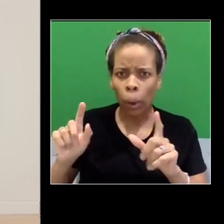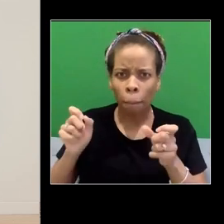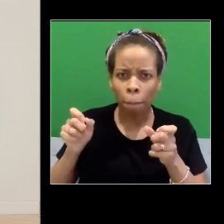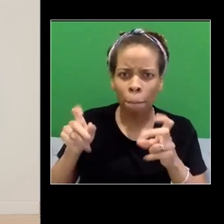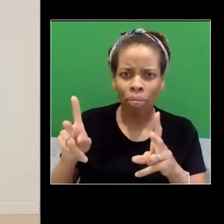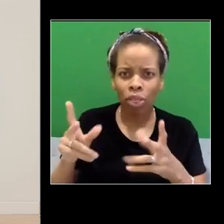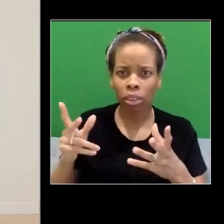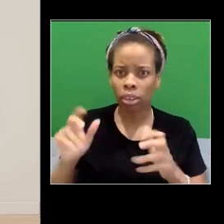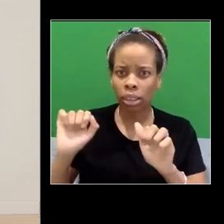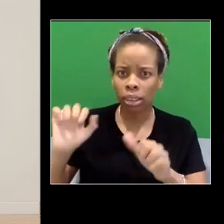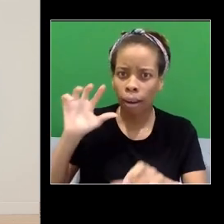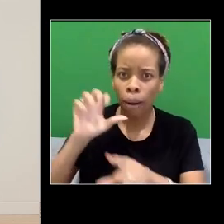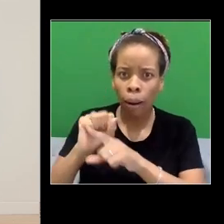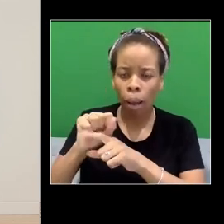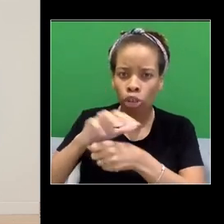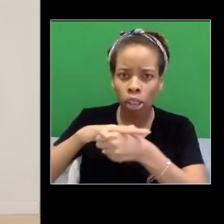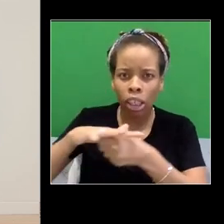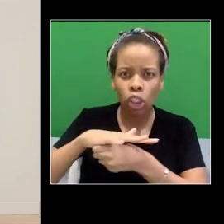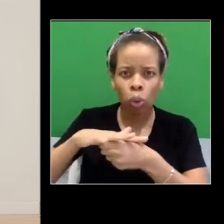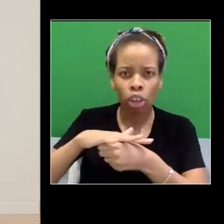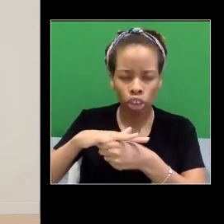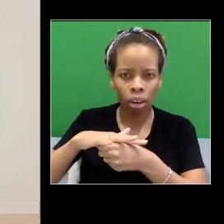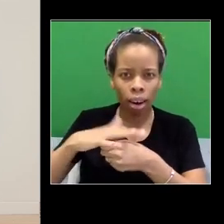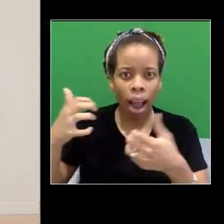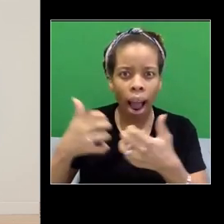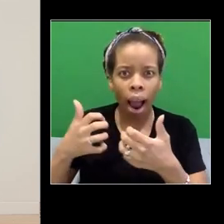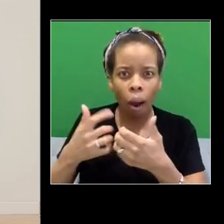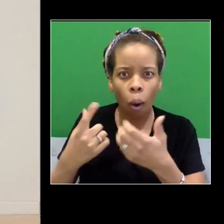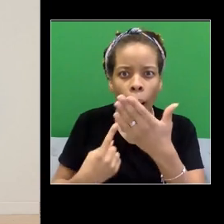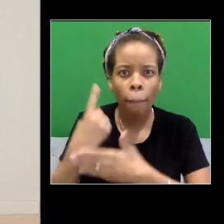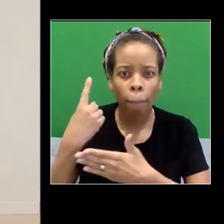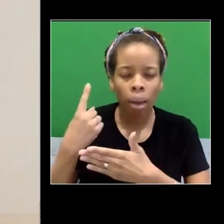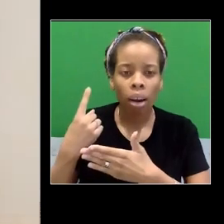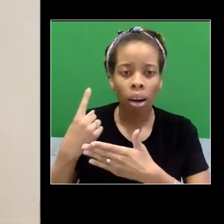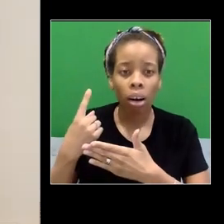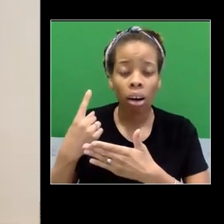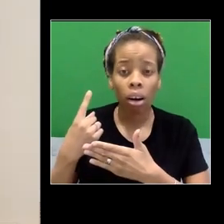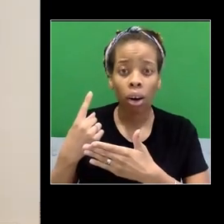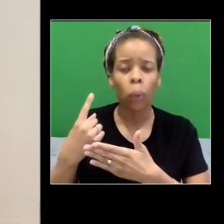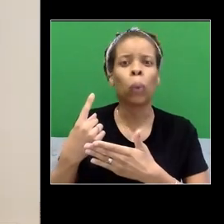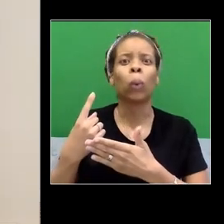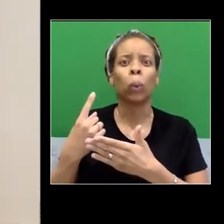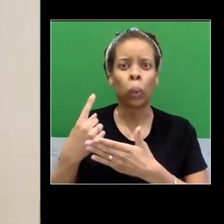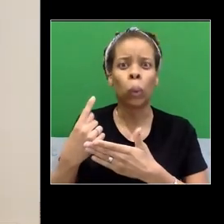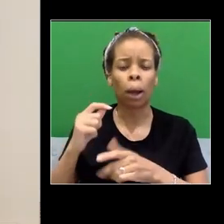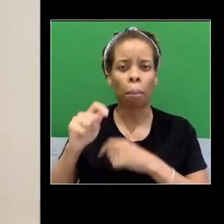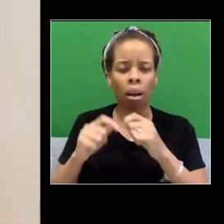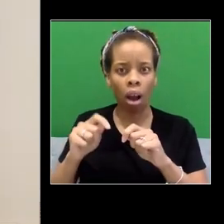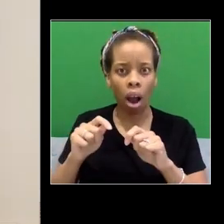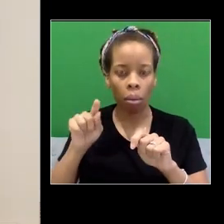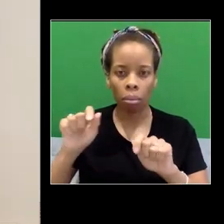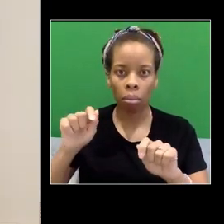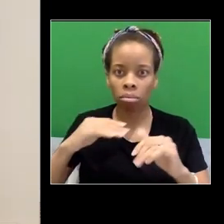the situation he was in taking those photographs, and the way that you get these universes,